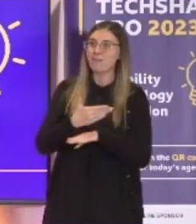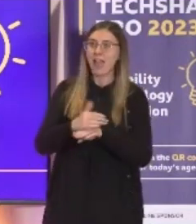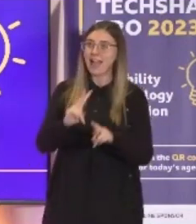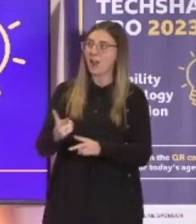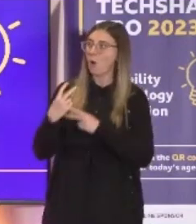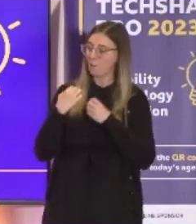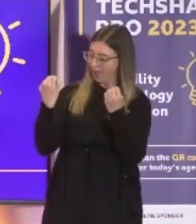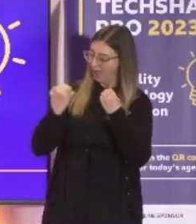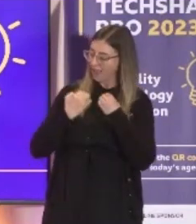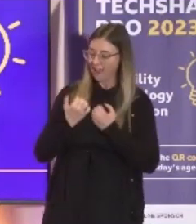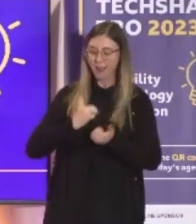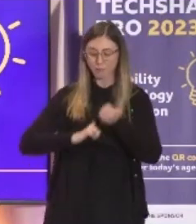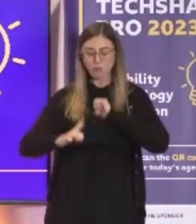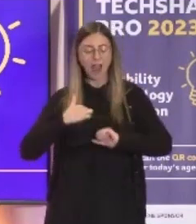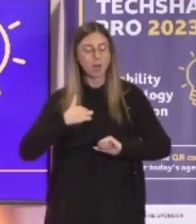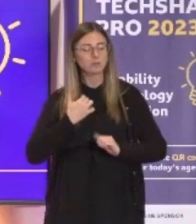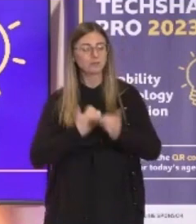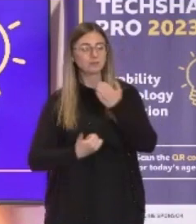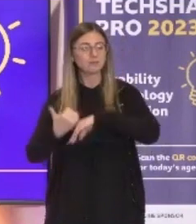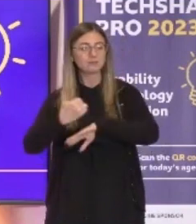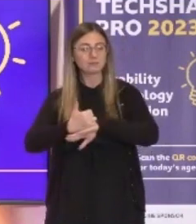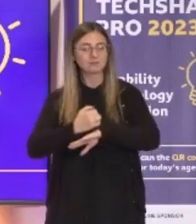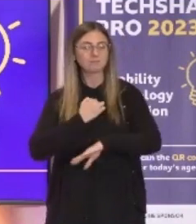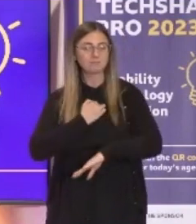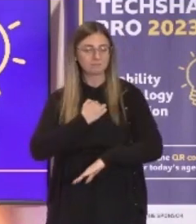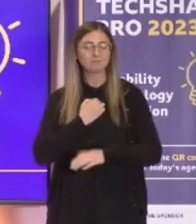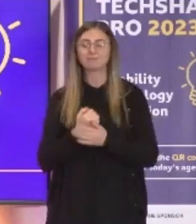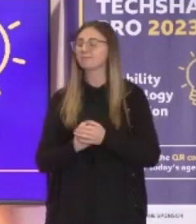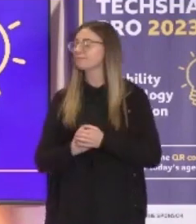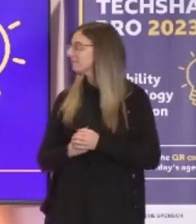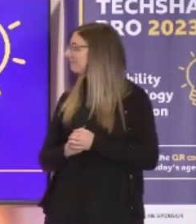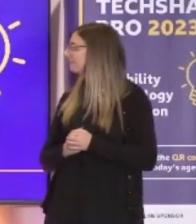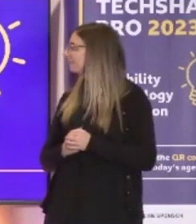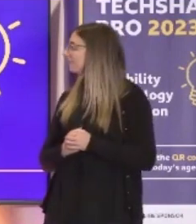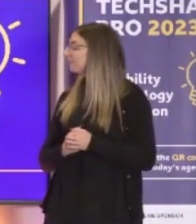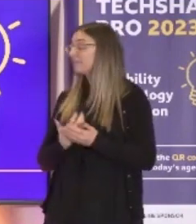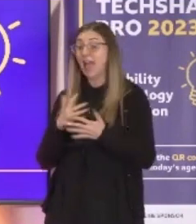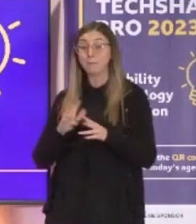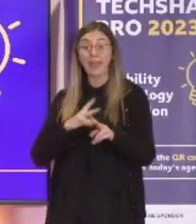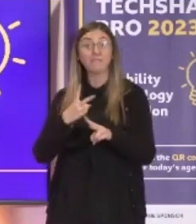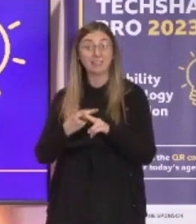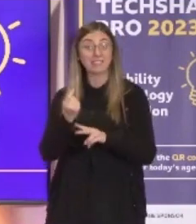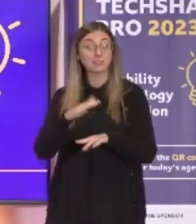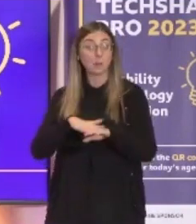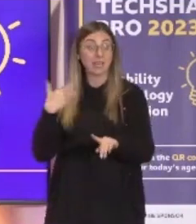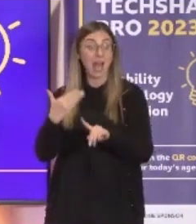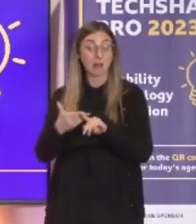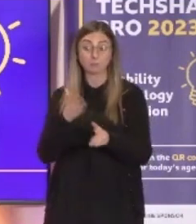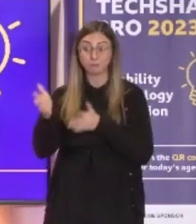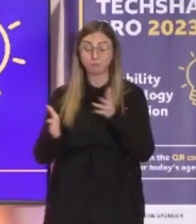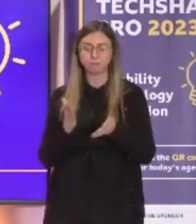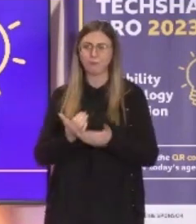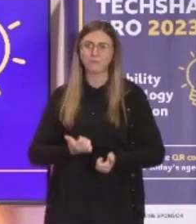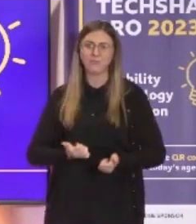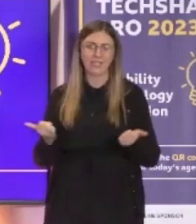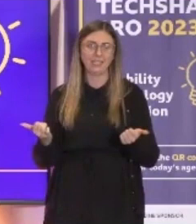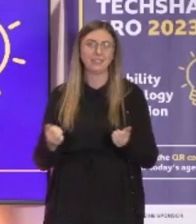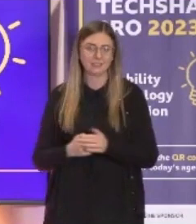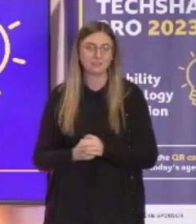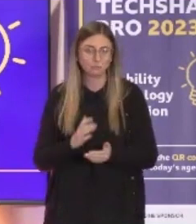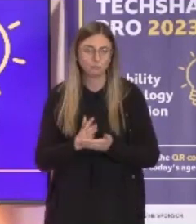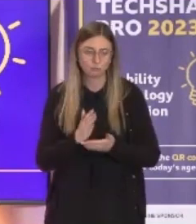that I had something to do with this. Well, I mean, obviously, I've visited a couple of times. It's fantastic, and I